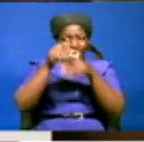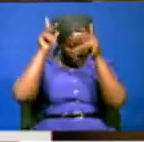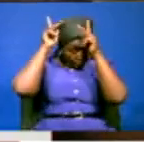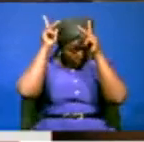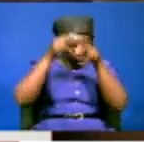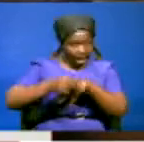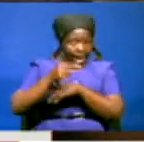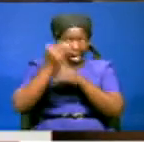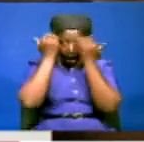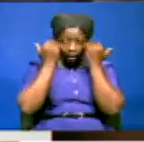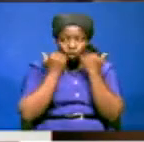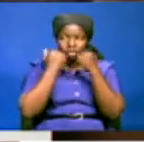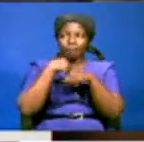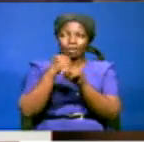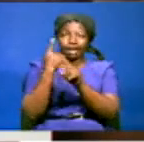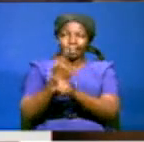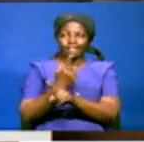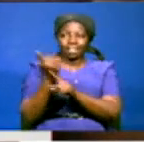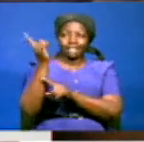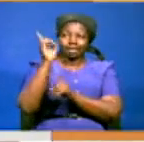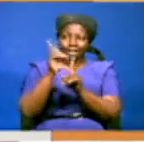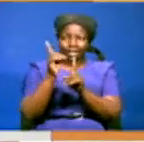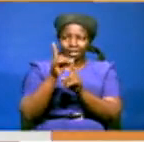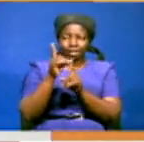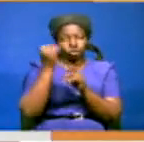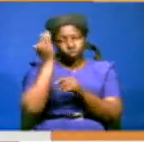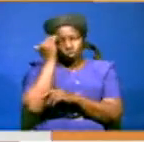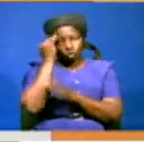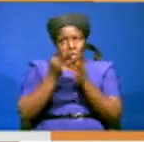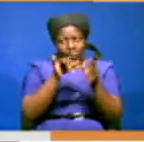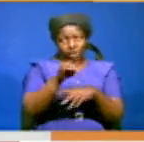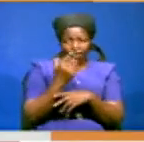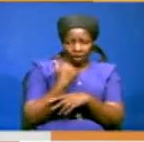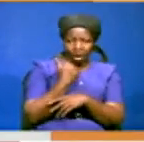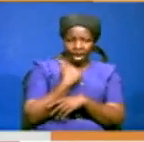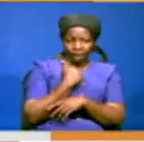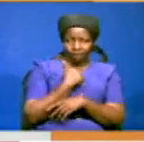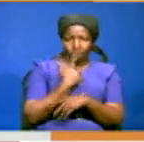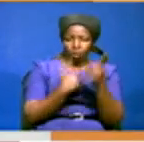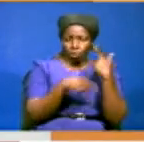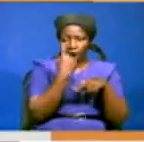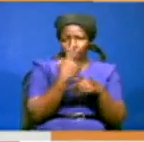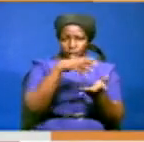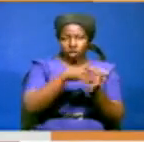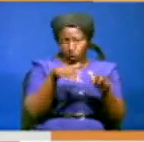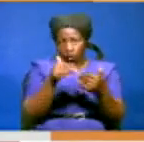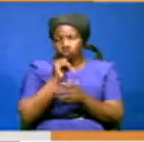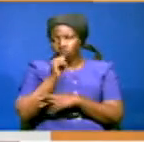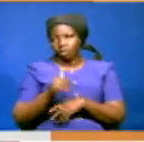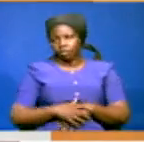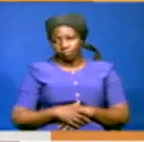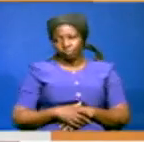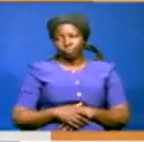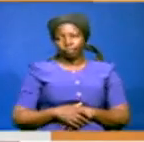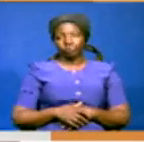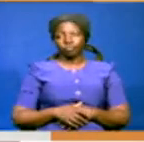for his appeal case to determine whether he holds the office or not. The appellant deposits in court the sum equivalent to 3 months'